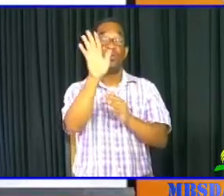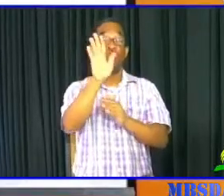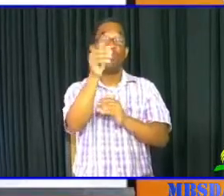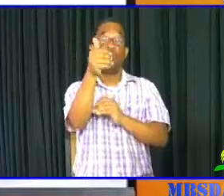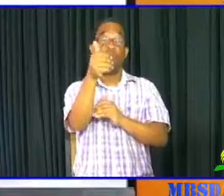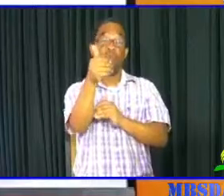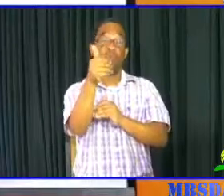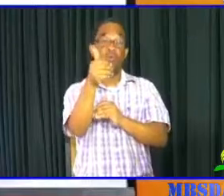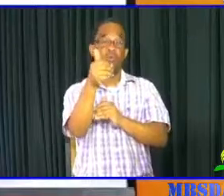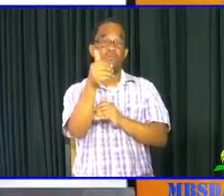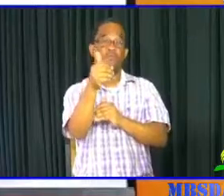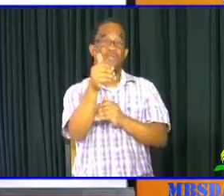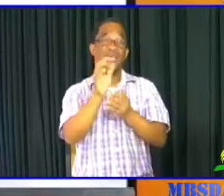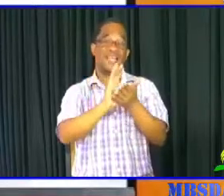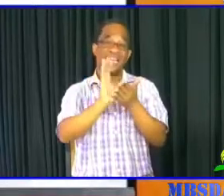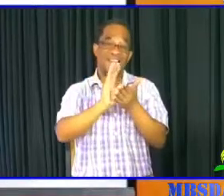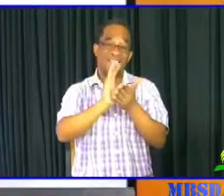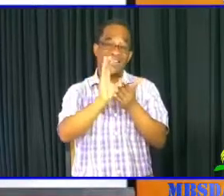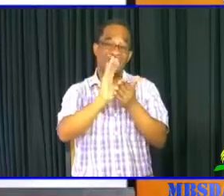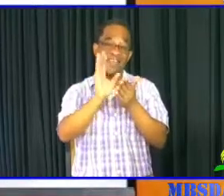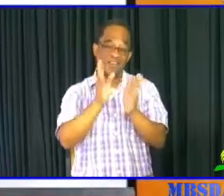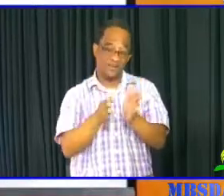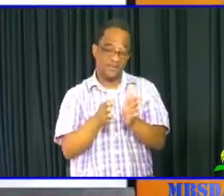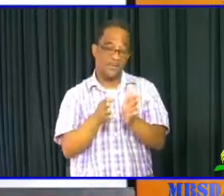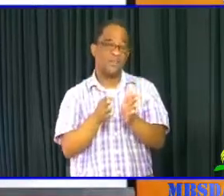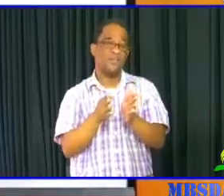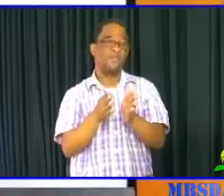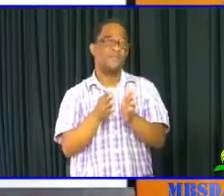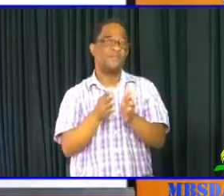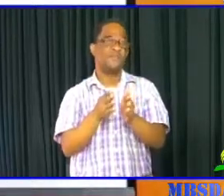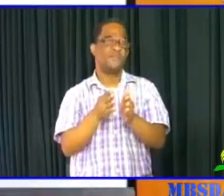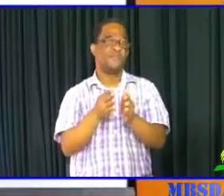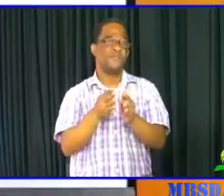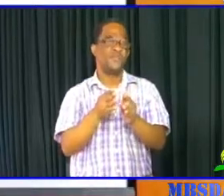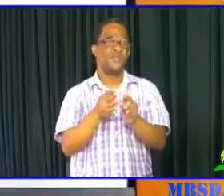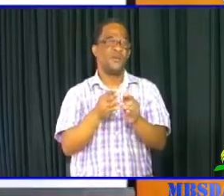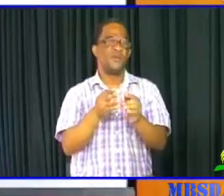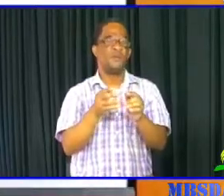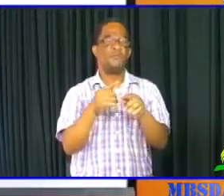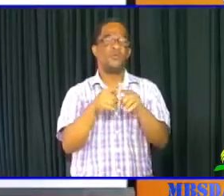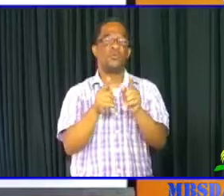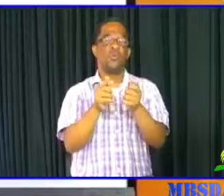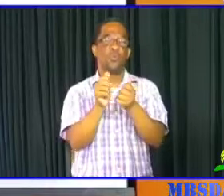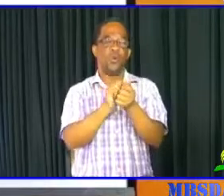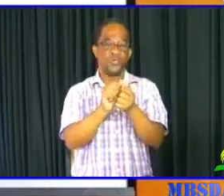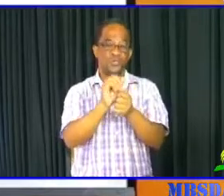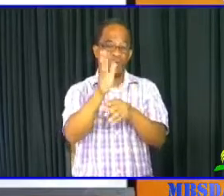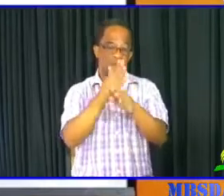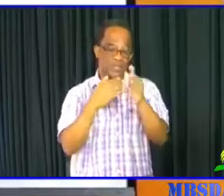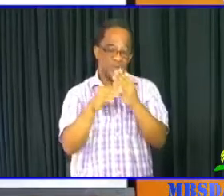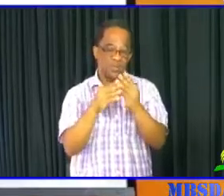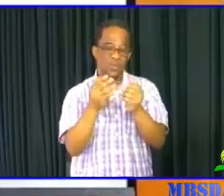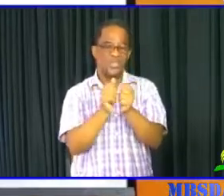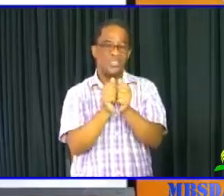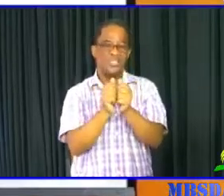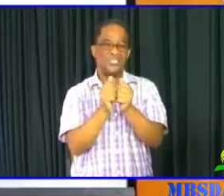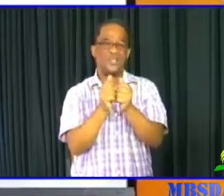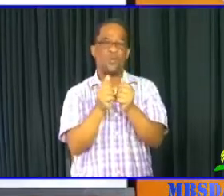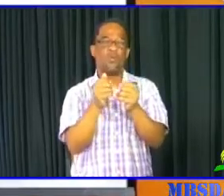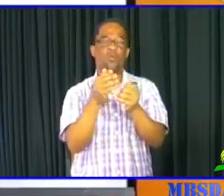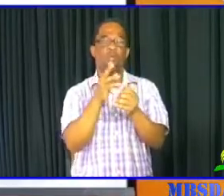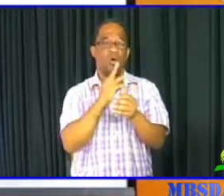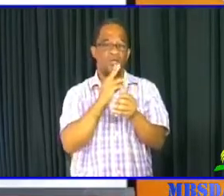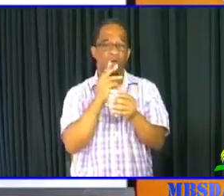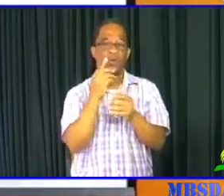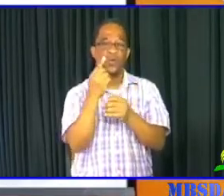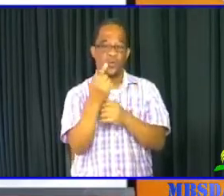try to not to use hand sanitizers at home, but to wash your hands with simple soap and water instead. And always